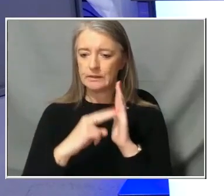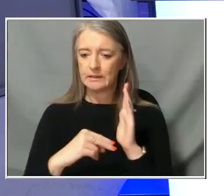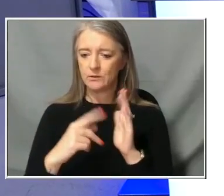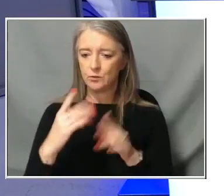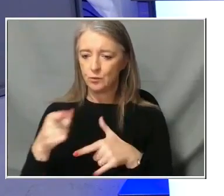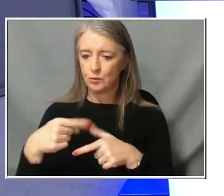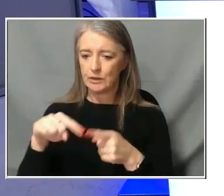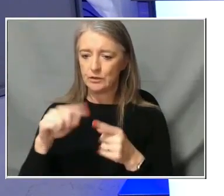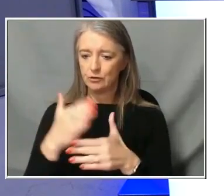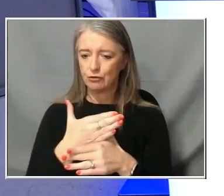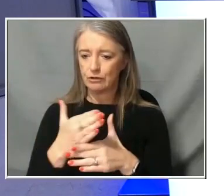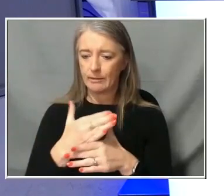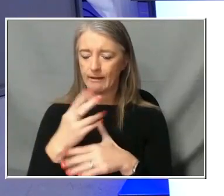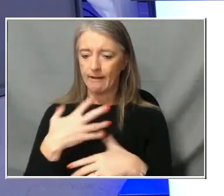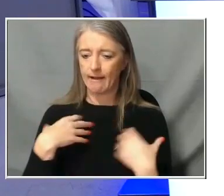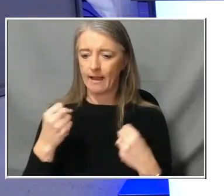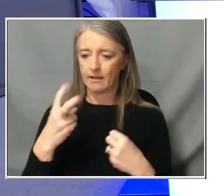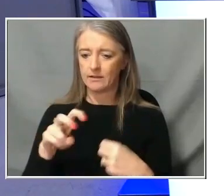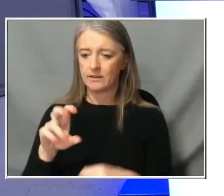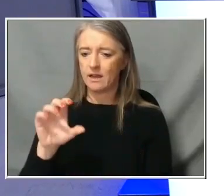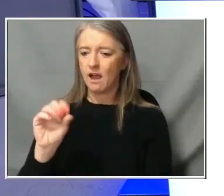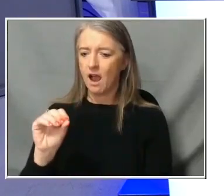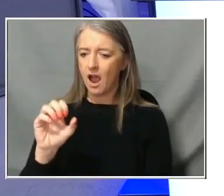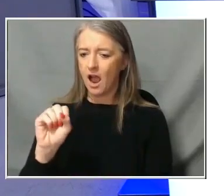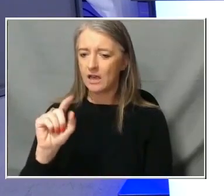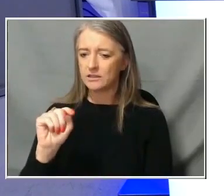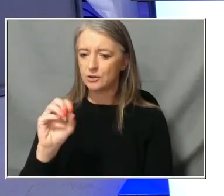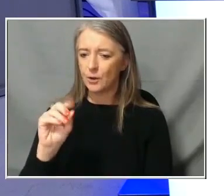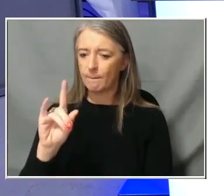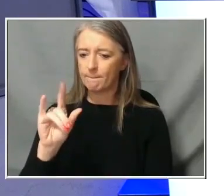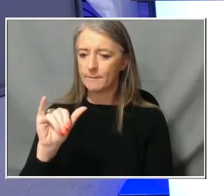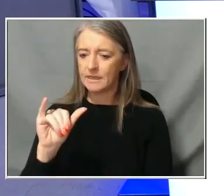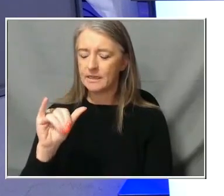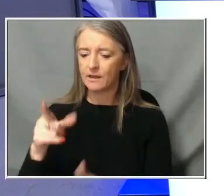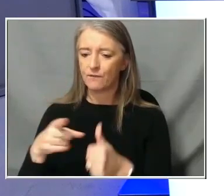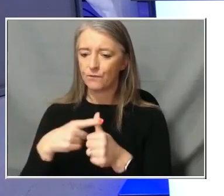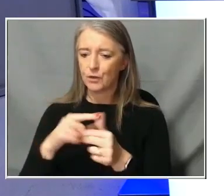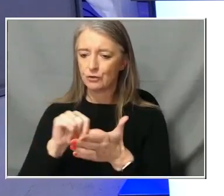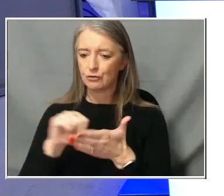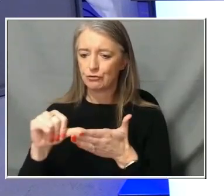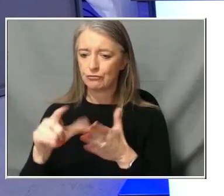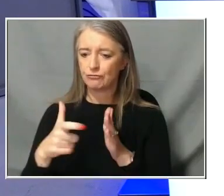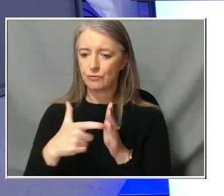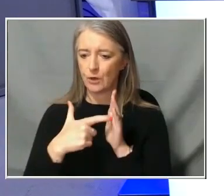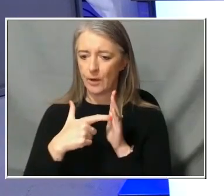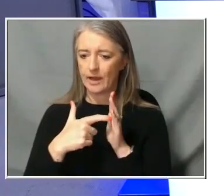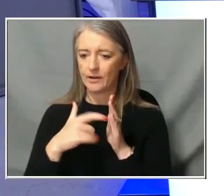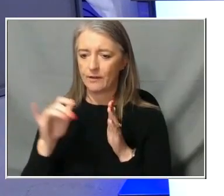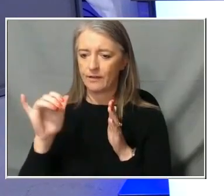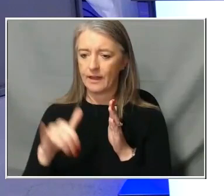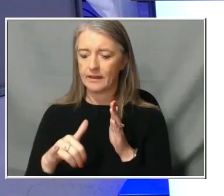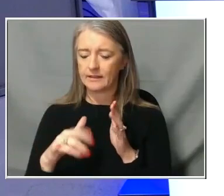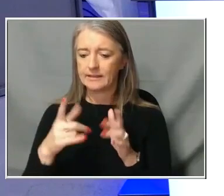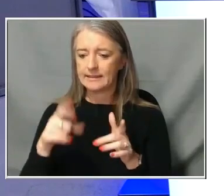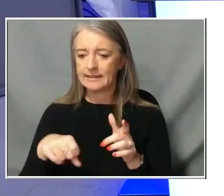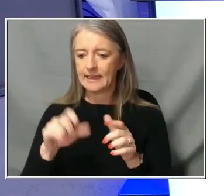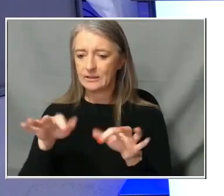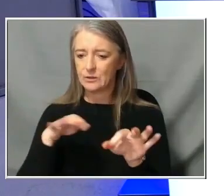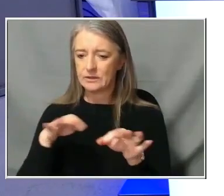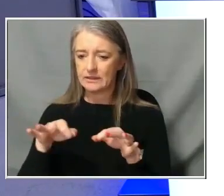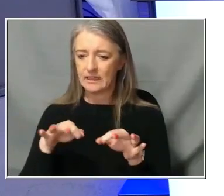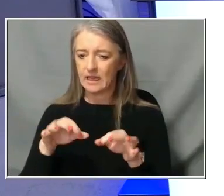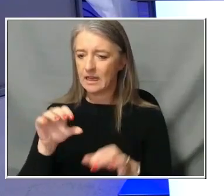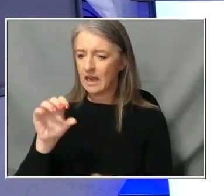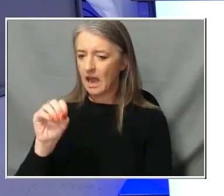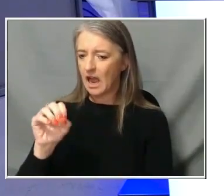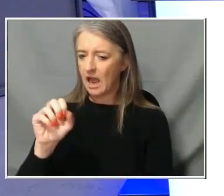about her health journey, which is the ostomy. Tiffany's first surgery required that. First of all, can you explain, and am I saying it right, ostomy?